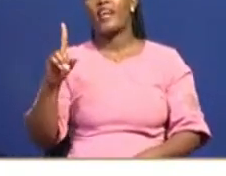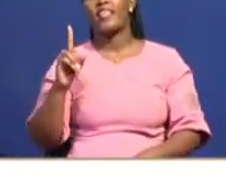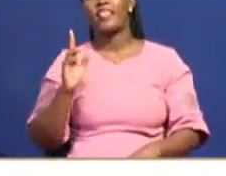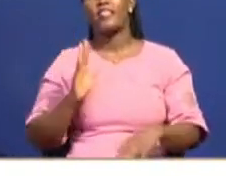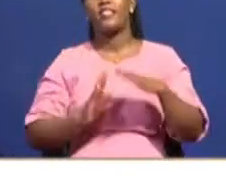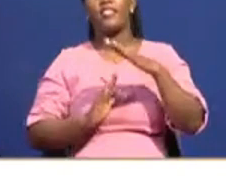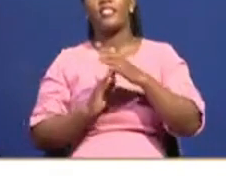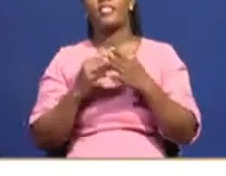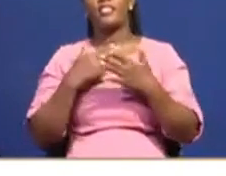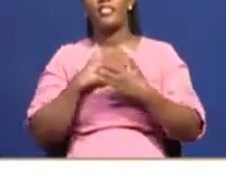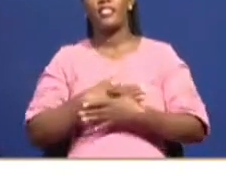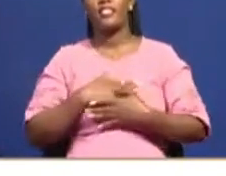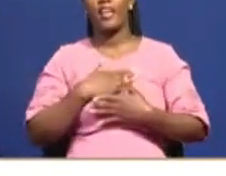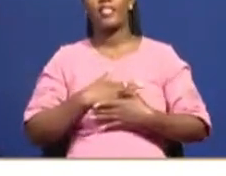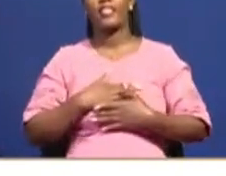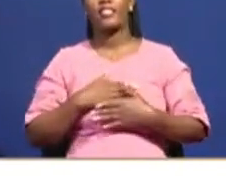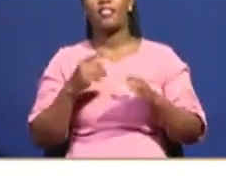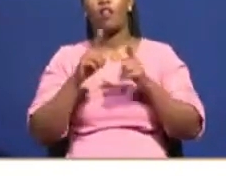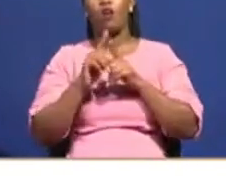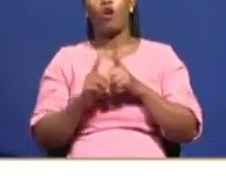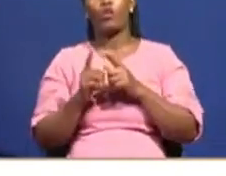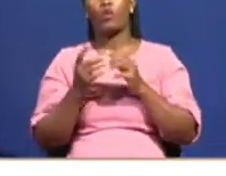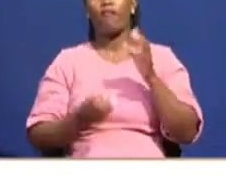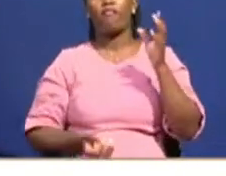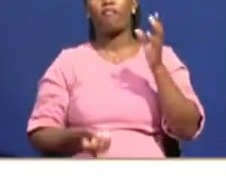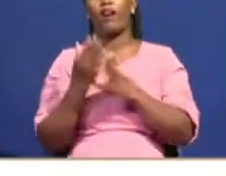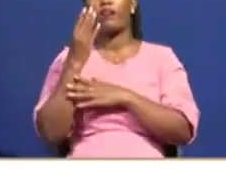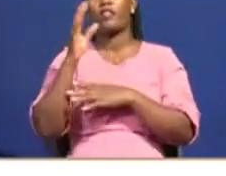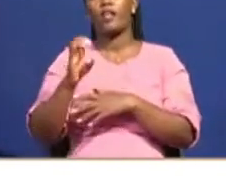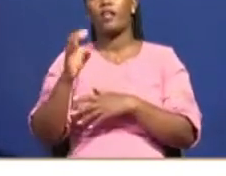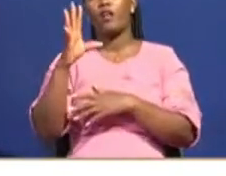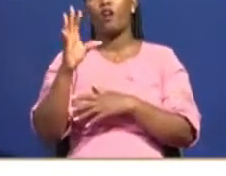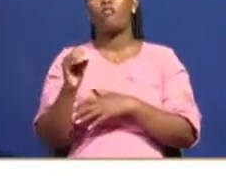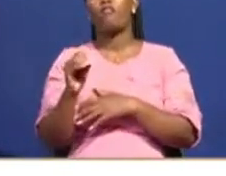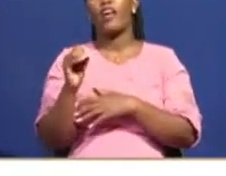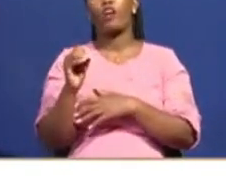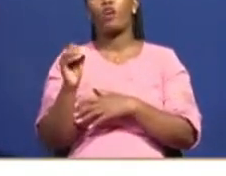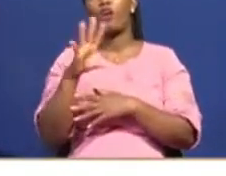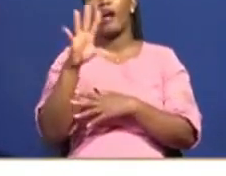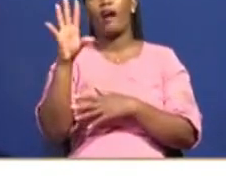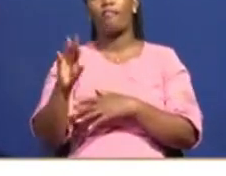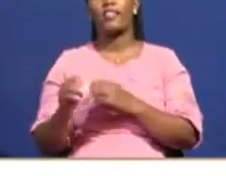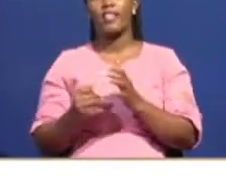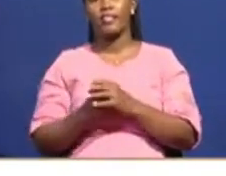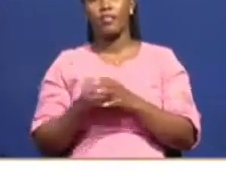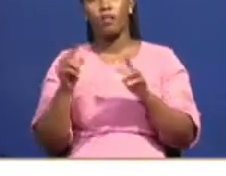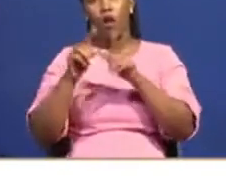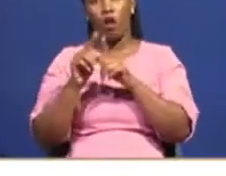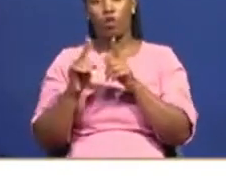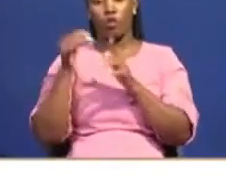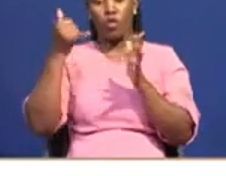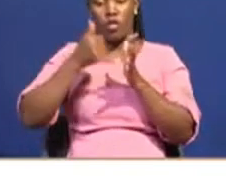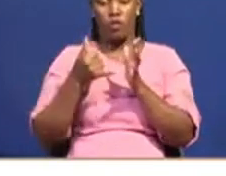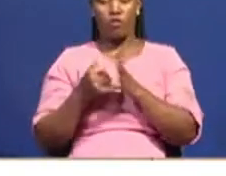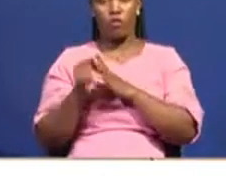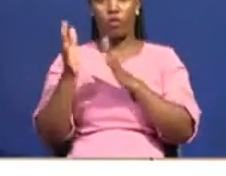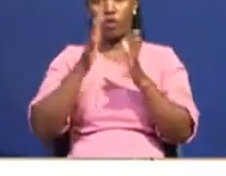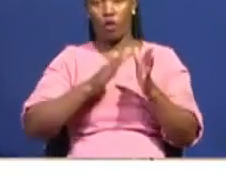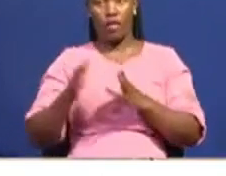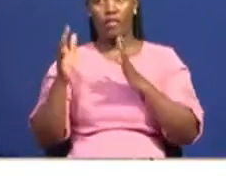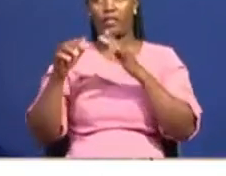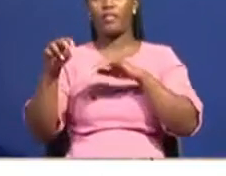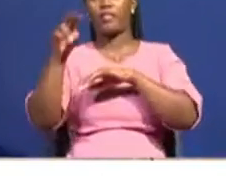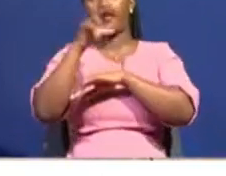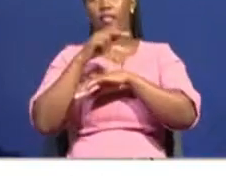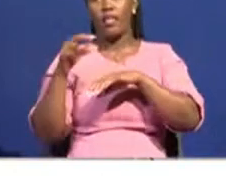scientist at EcoSave Africa and actually the founder of EcoSave Africa. He was among the organizers of the national event,